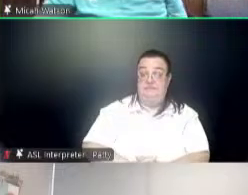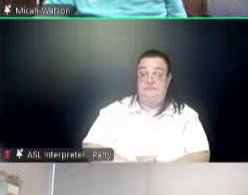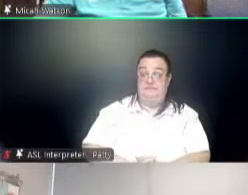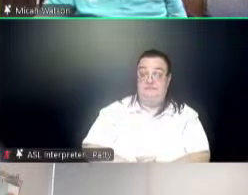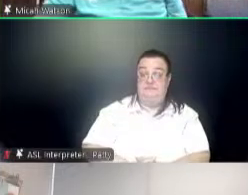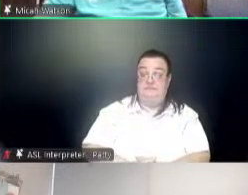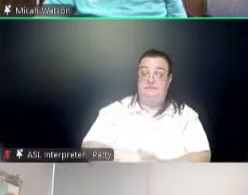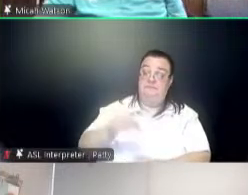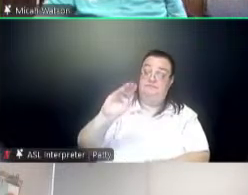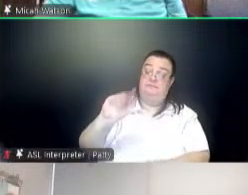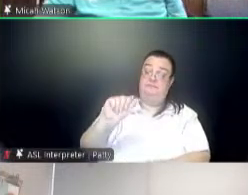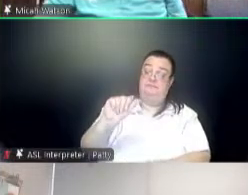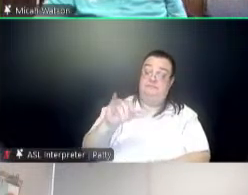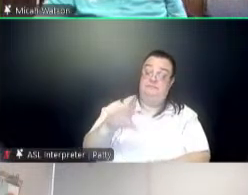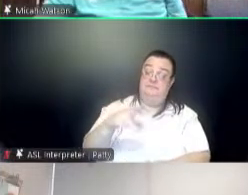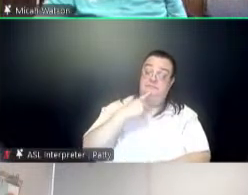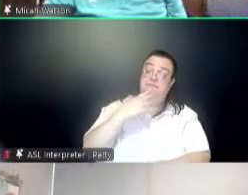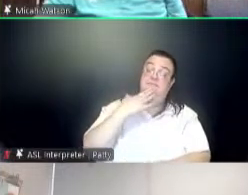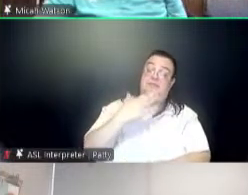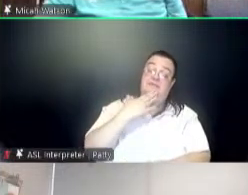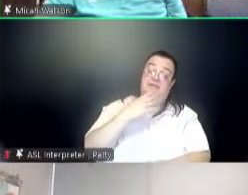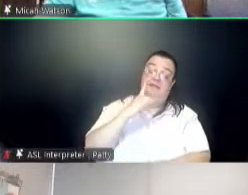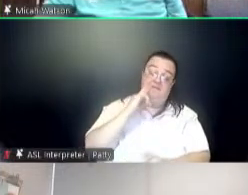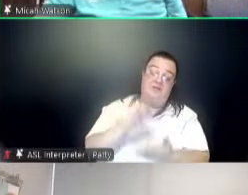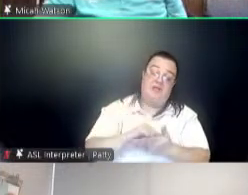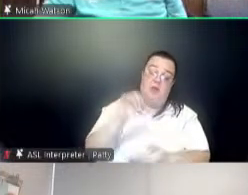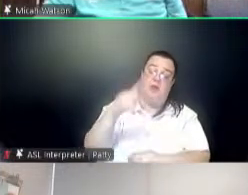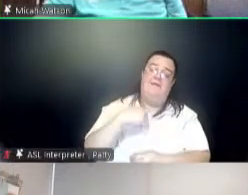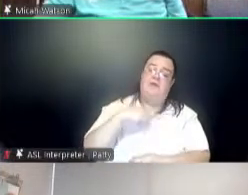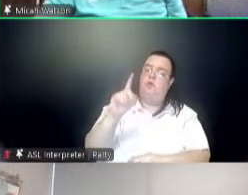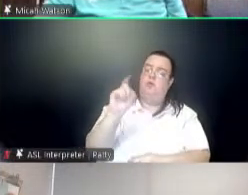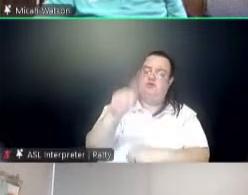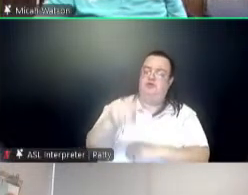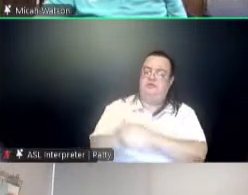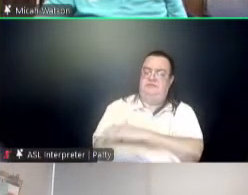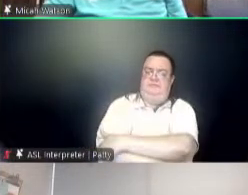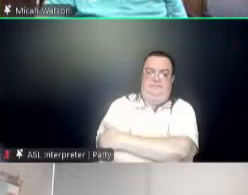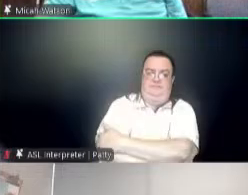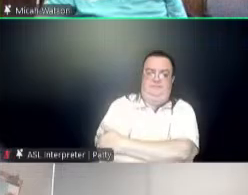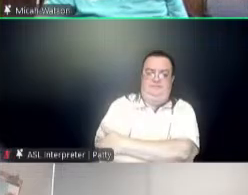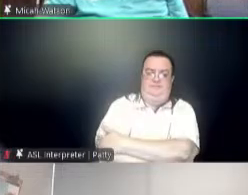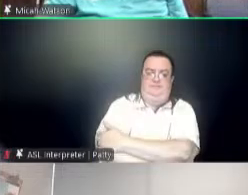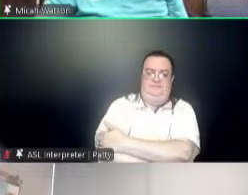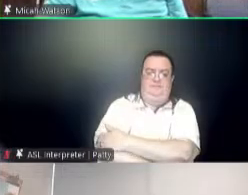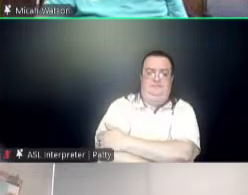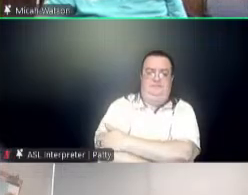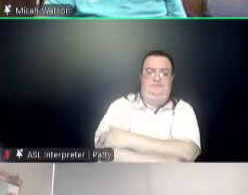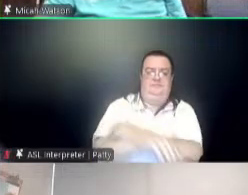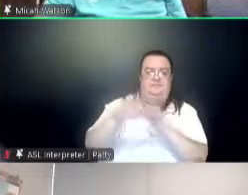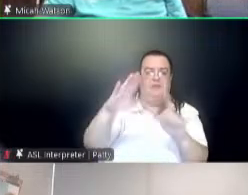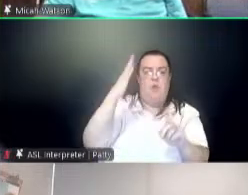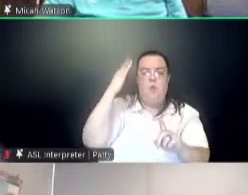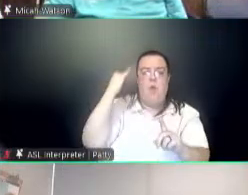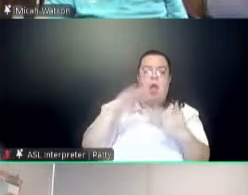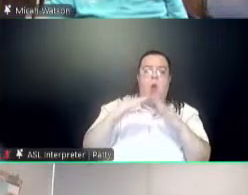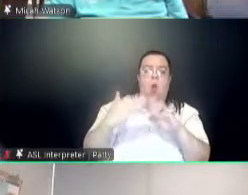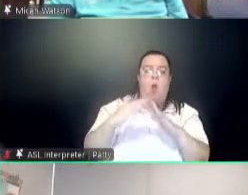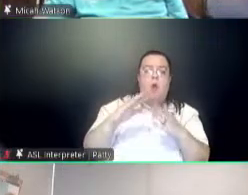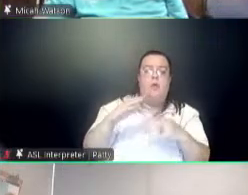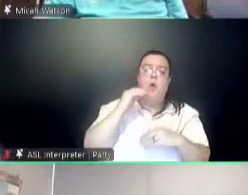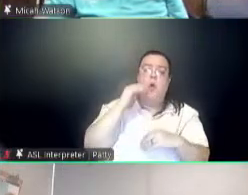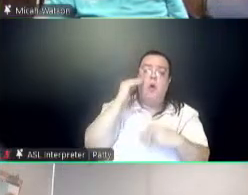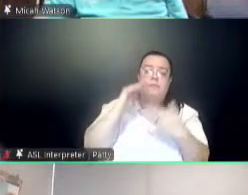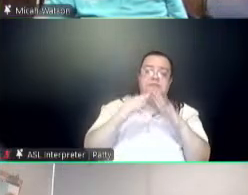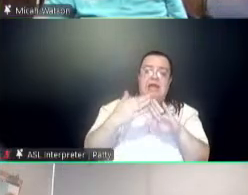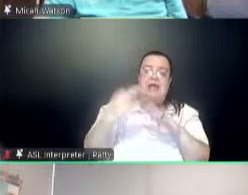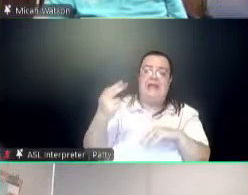Thank you for that. Question up top. Why does Hometown Heroes need $4,000? Oh, yeah. When the